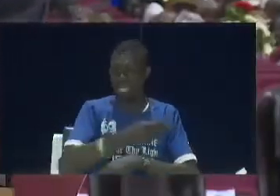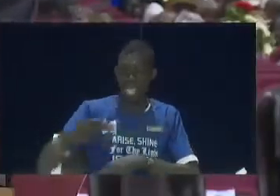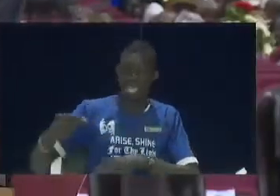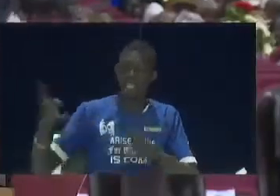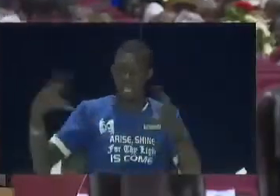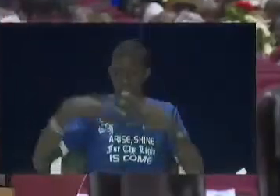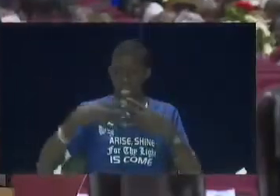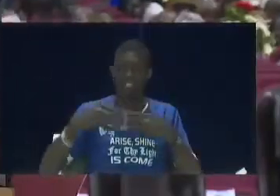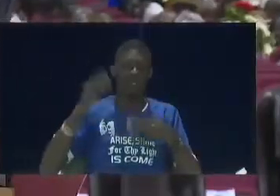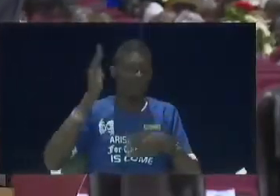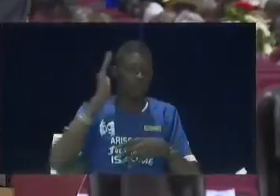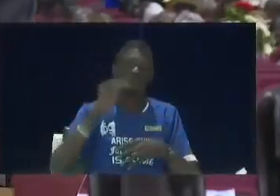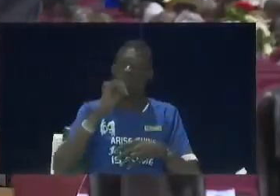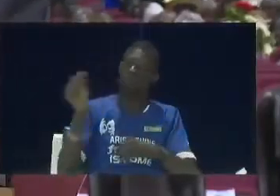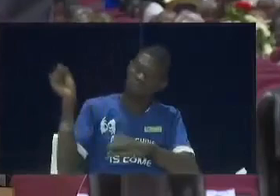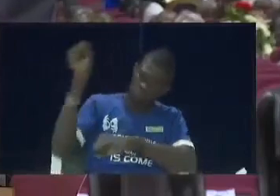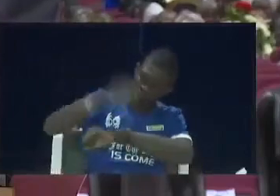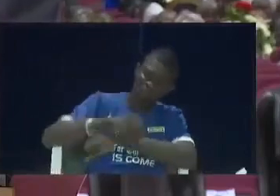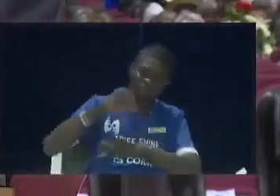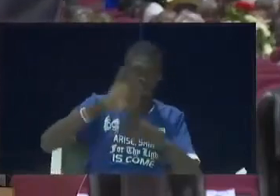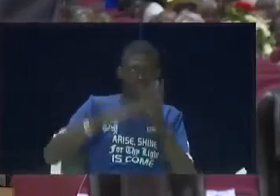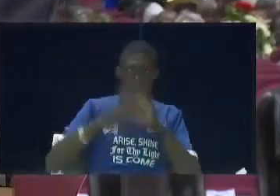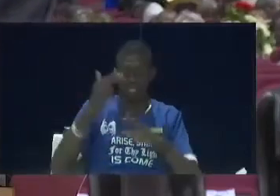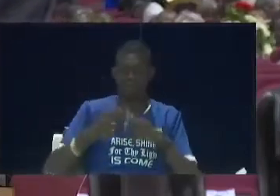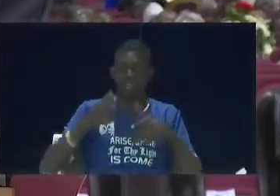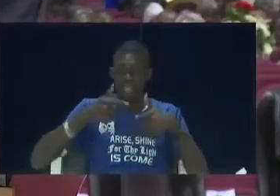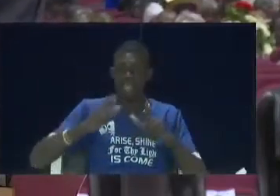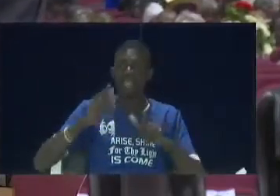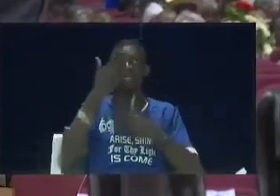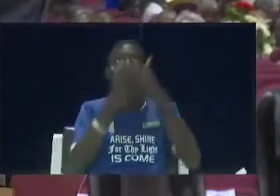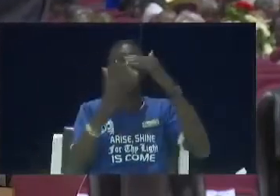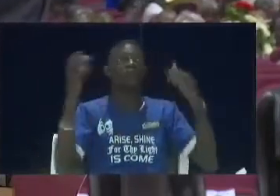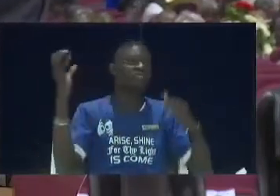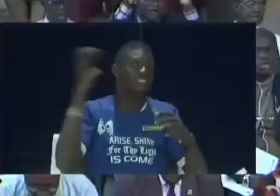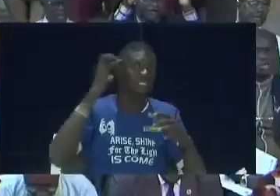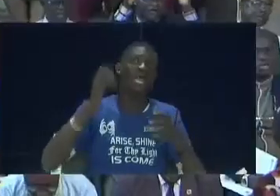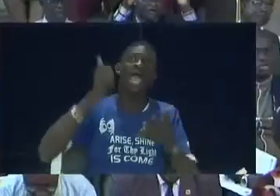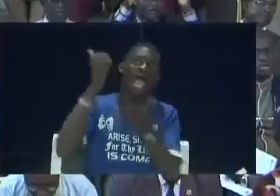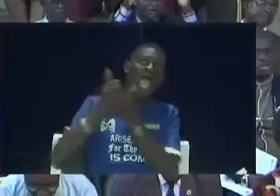hell shall not prevail. Let everyone hear your loud amen.